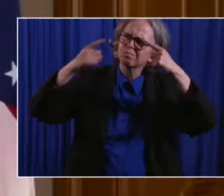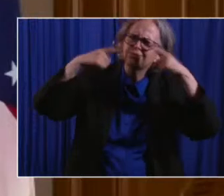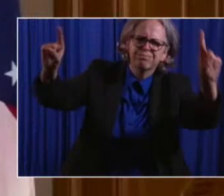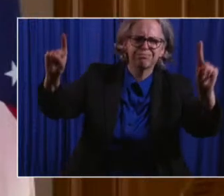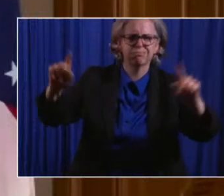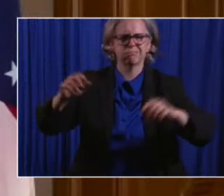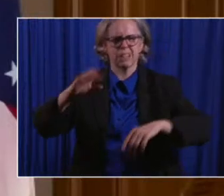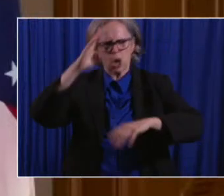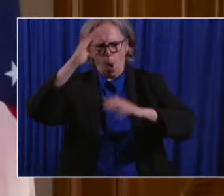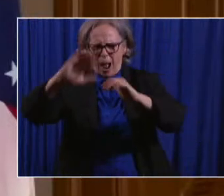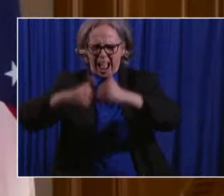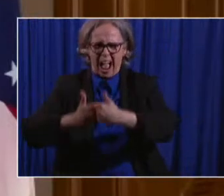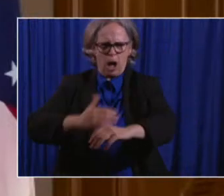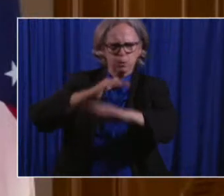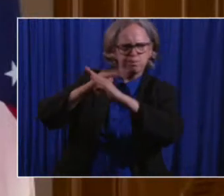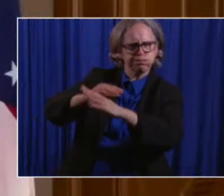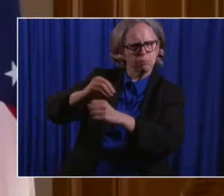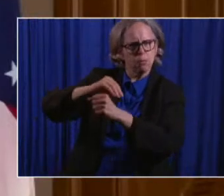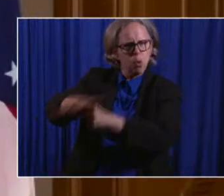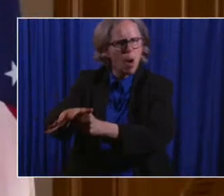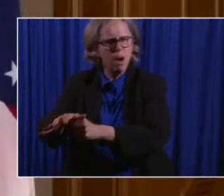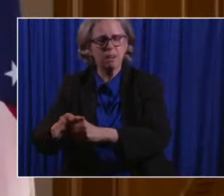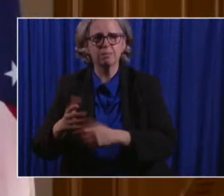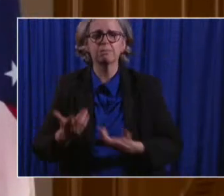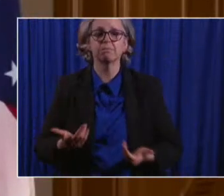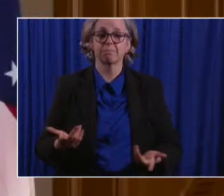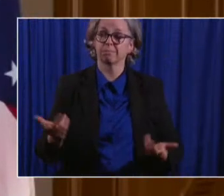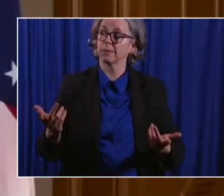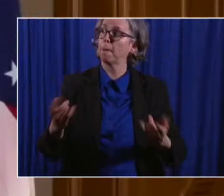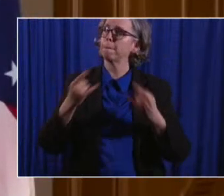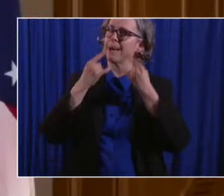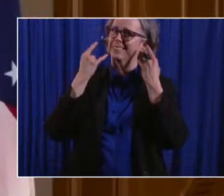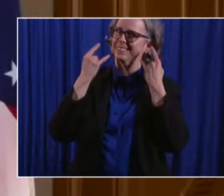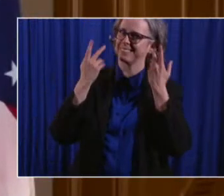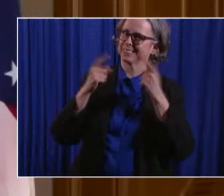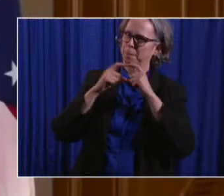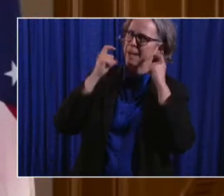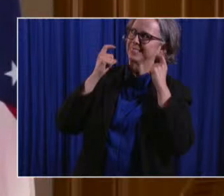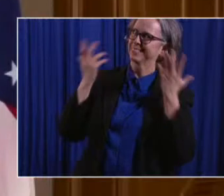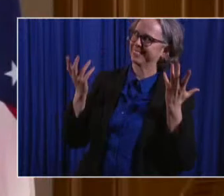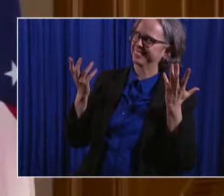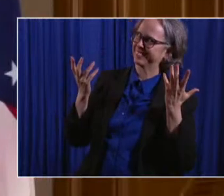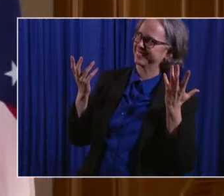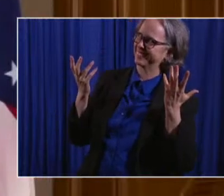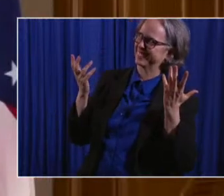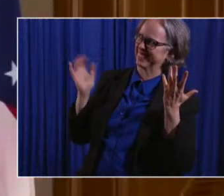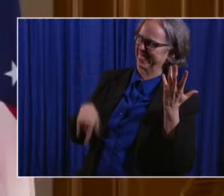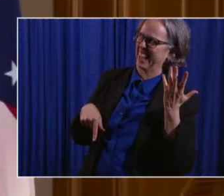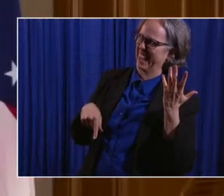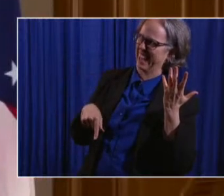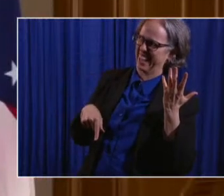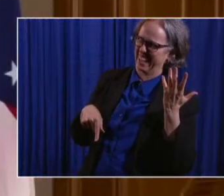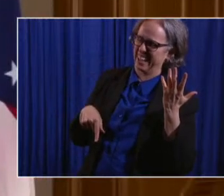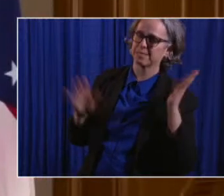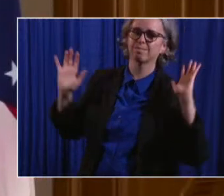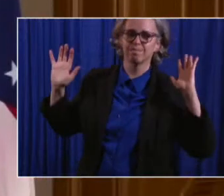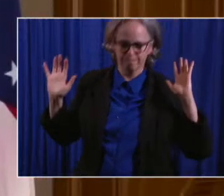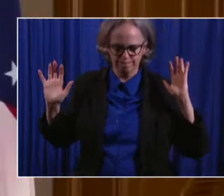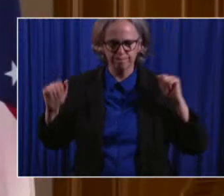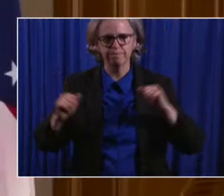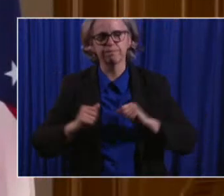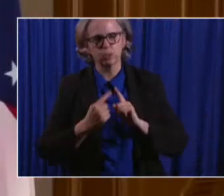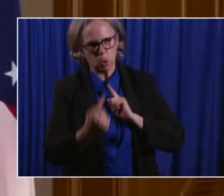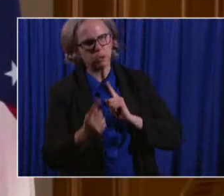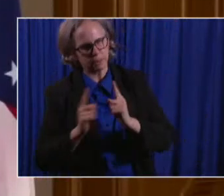wearing masks. The other thing that we should keep in mind, that as of today, a